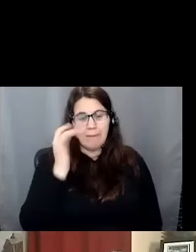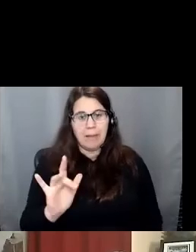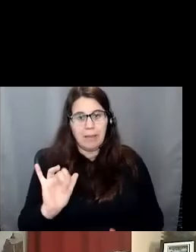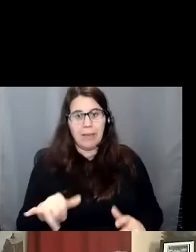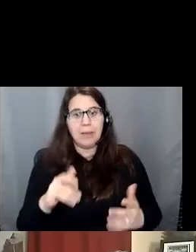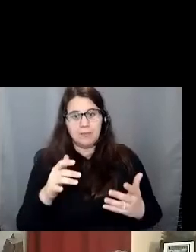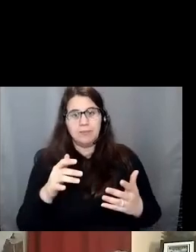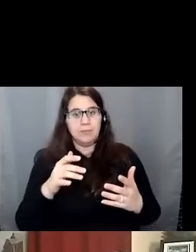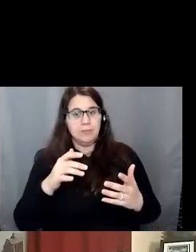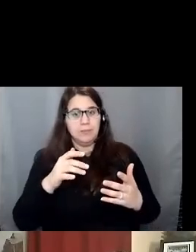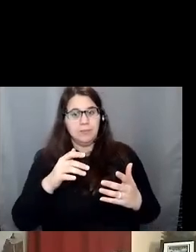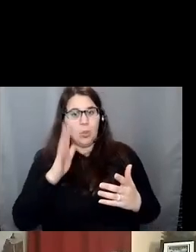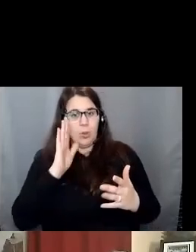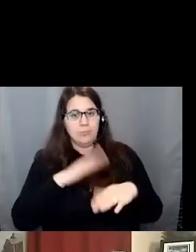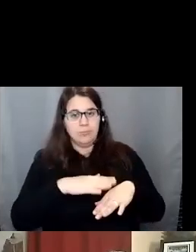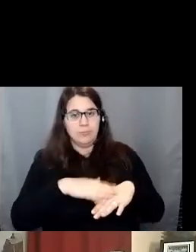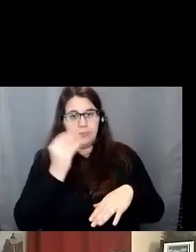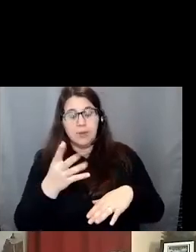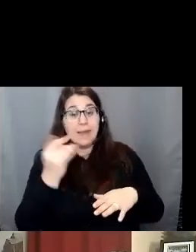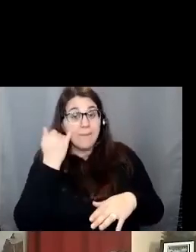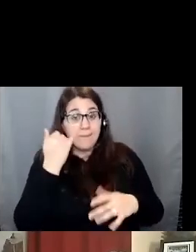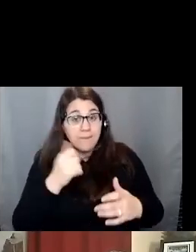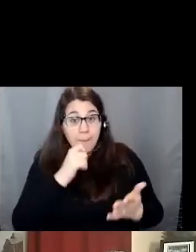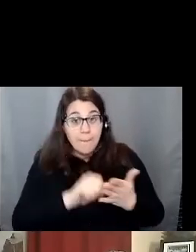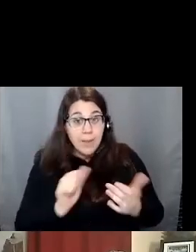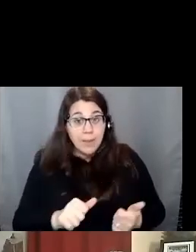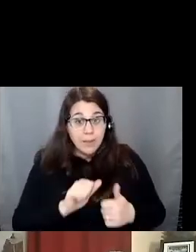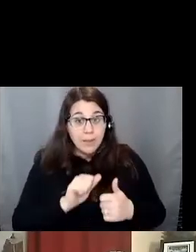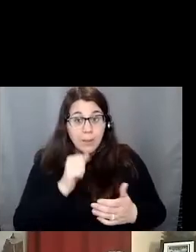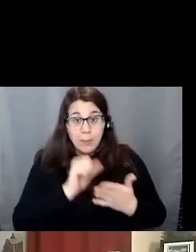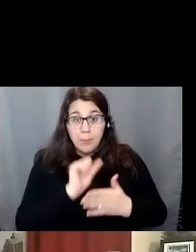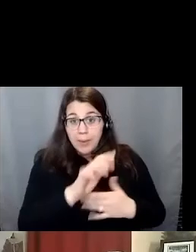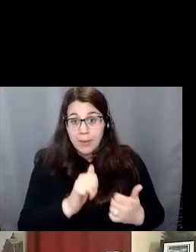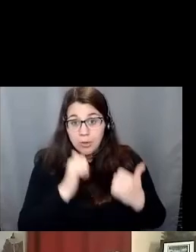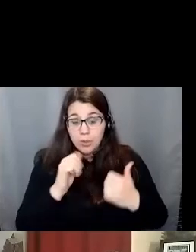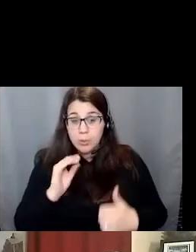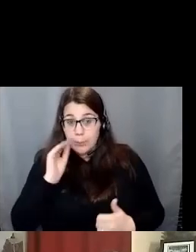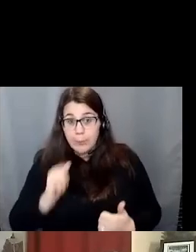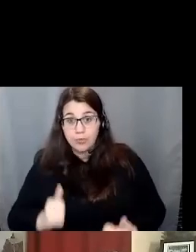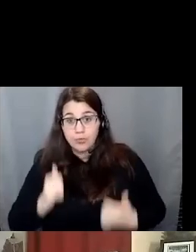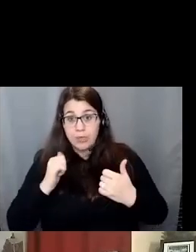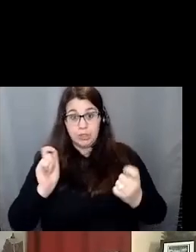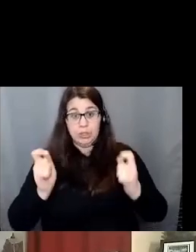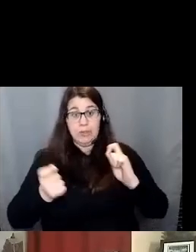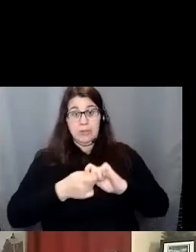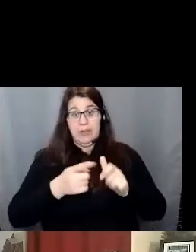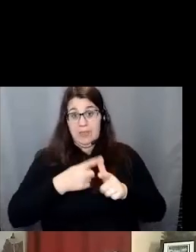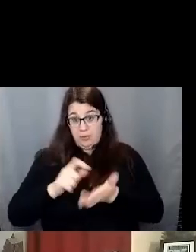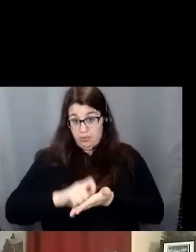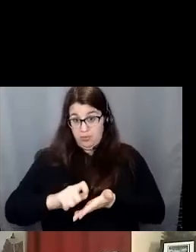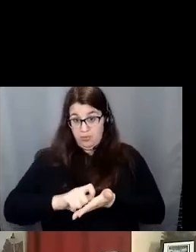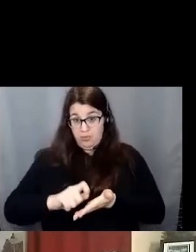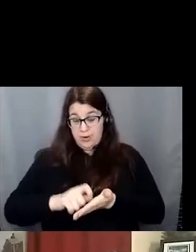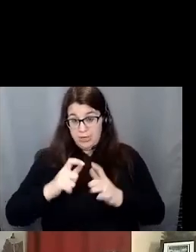make a change to the mailing address or the residential address, and then try to write a check that will be going to that new